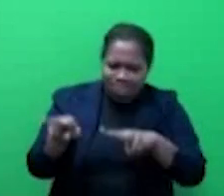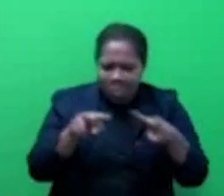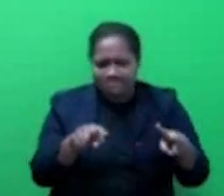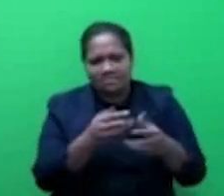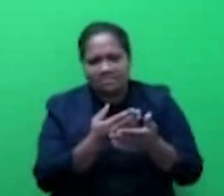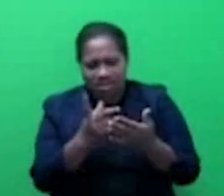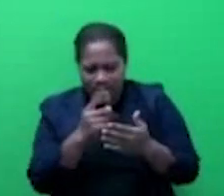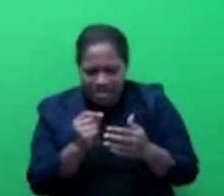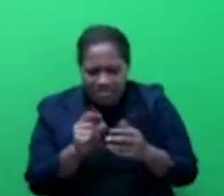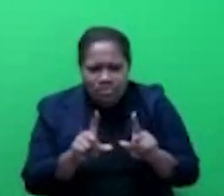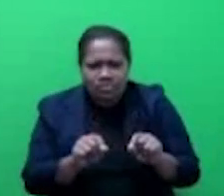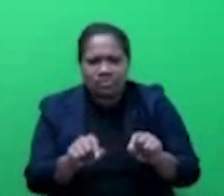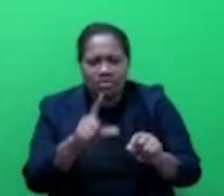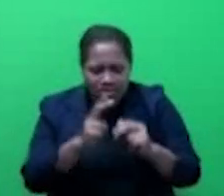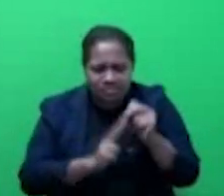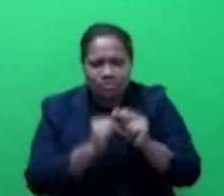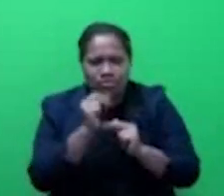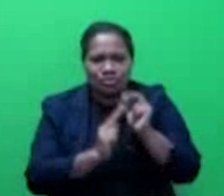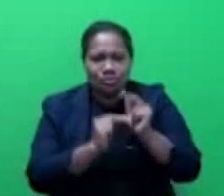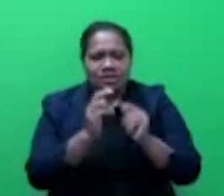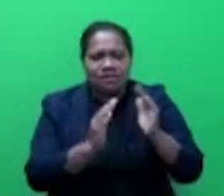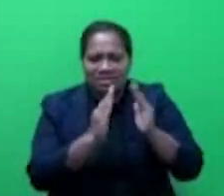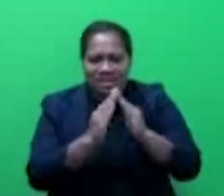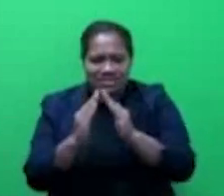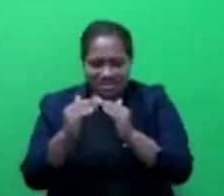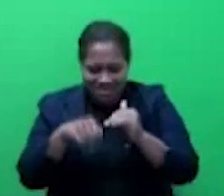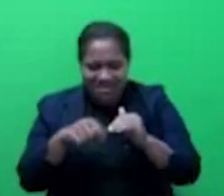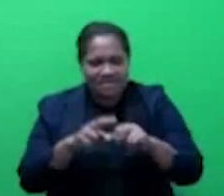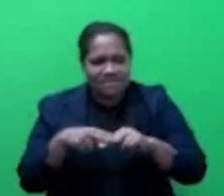That's all I have to say, Mr. Speaker, sir. Thank you.